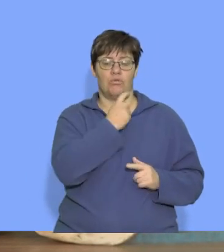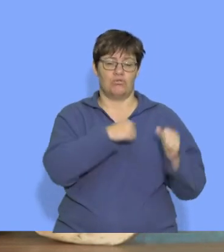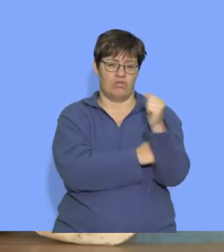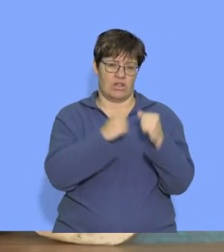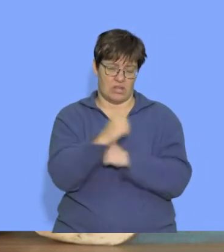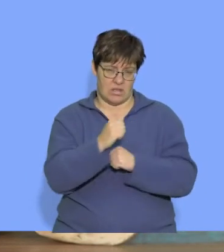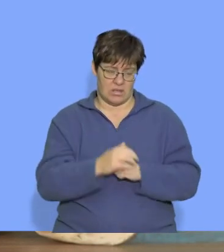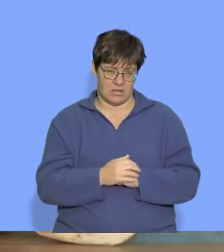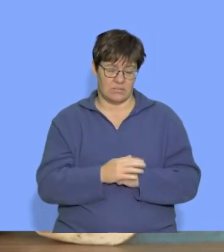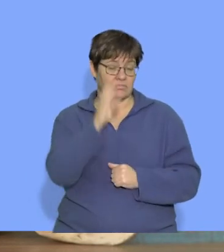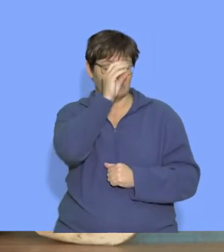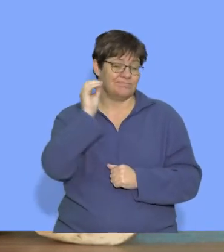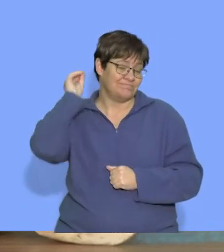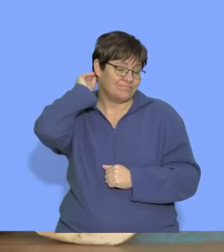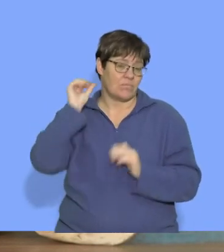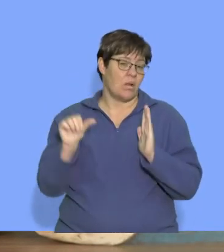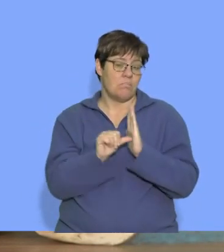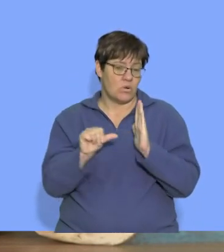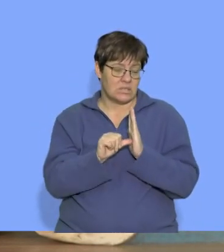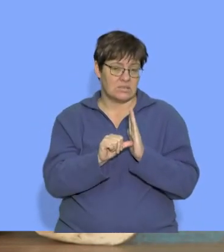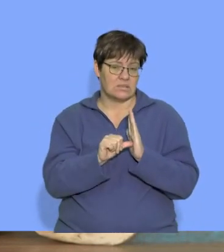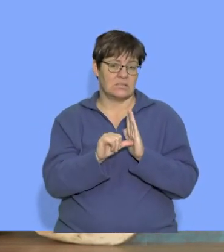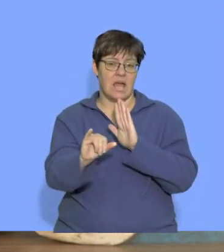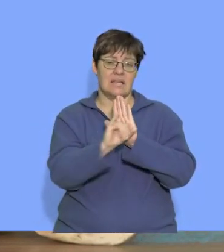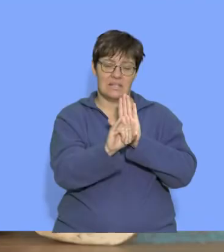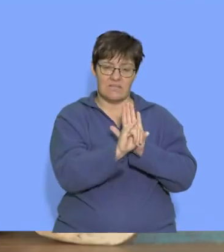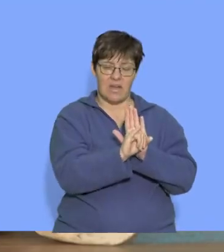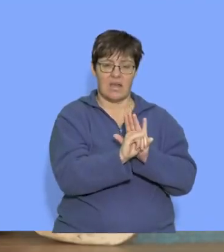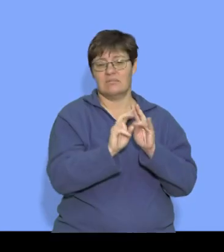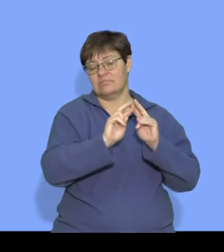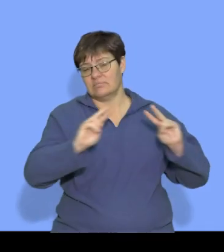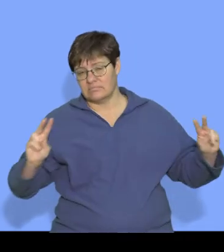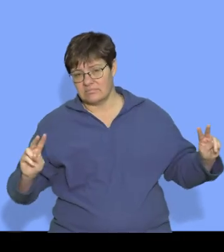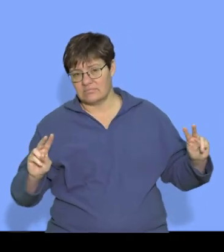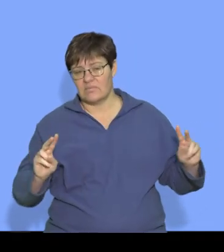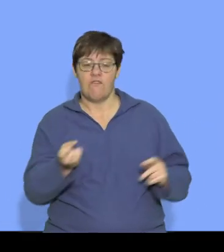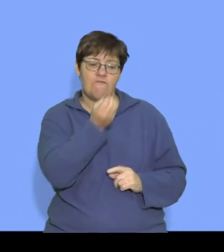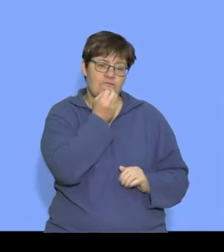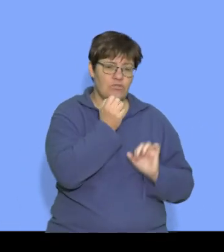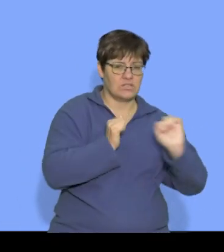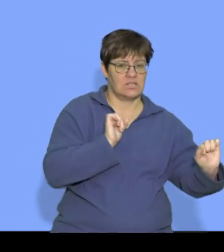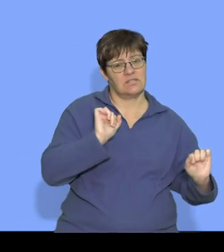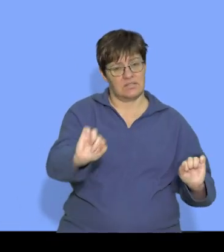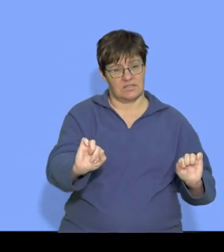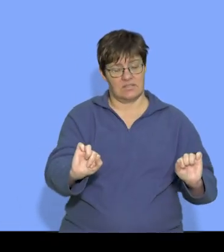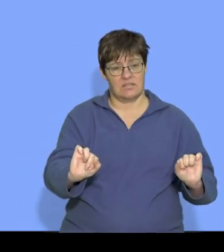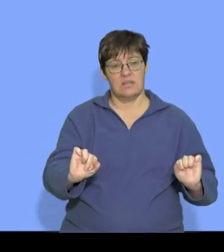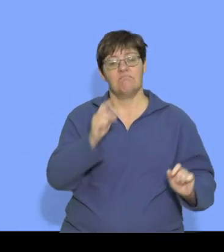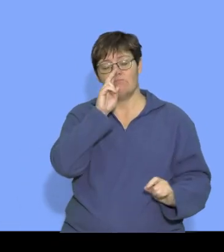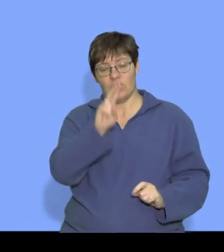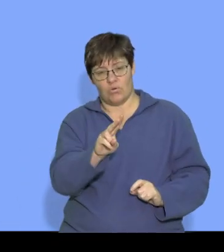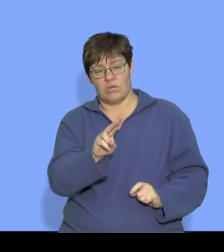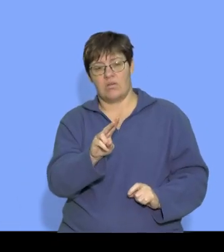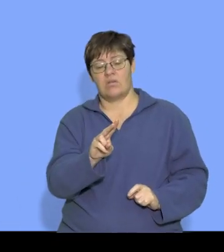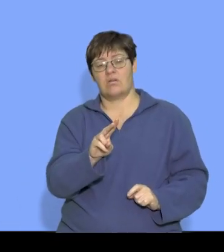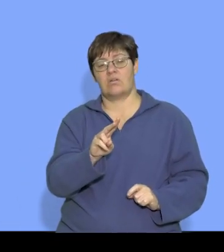comparing the jaw structure. Note the key to be able to identify the type of habit, the type of feeding is by